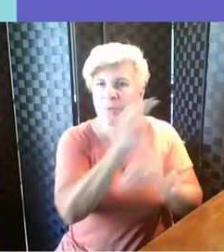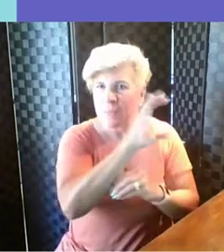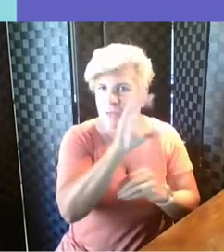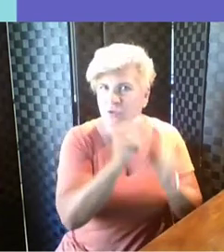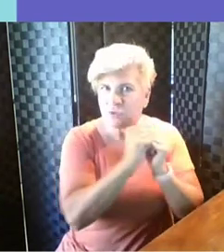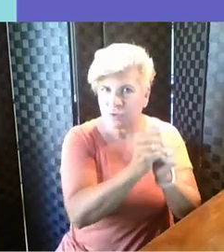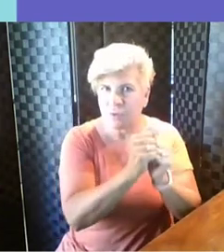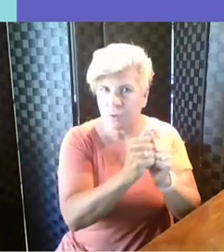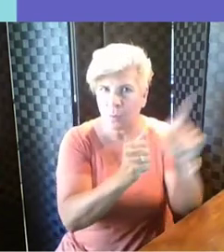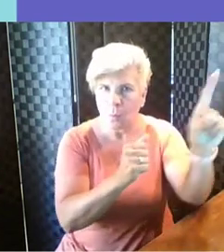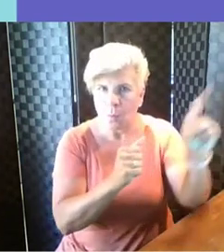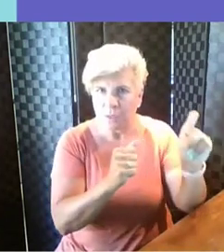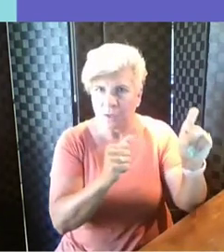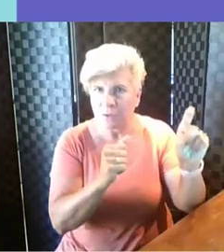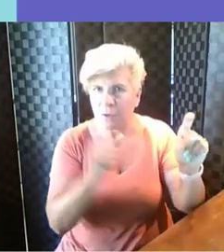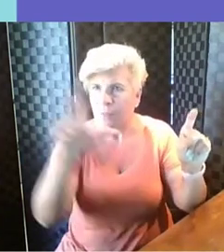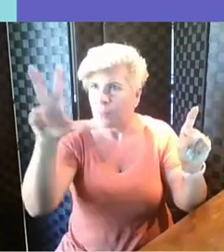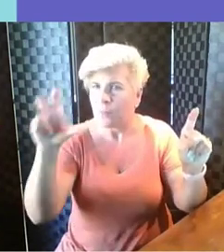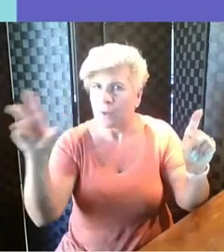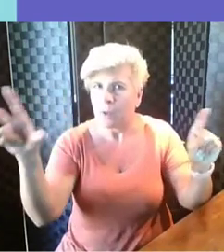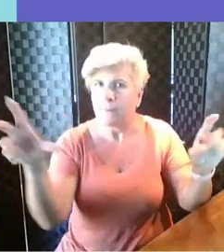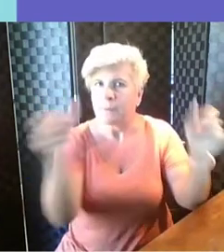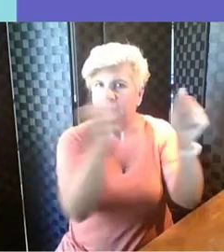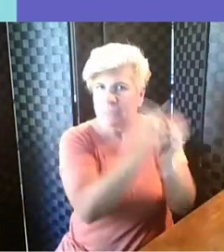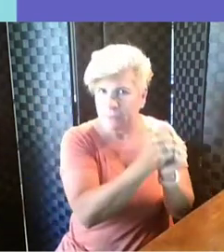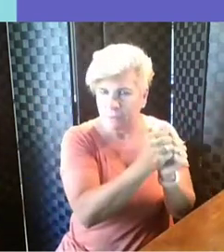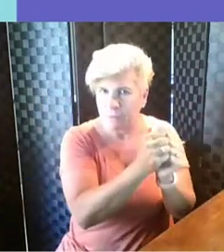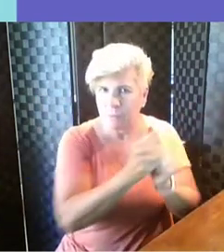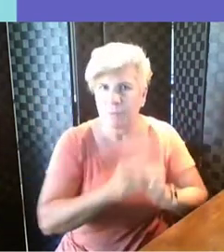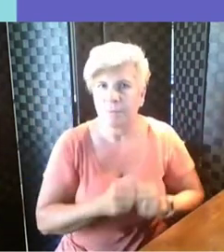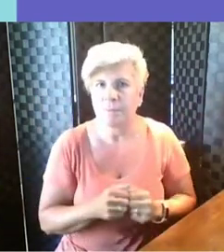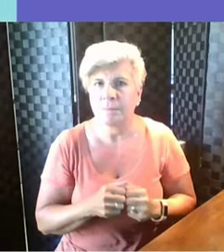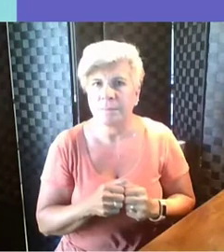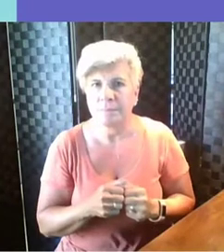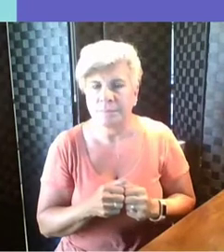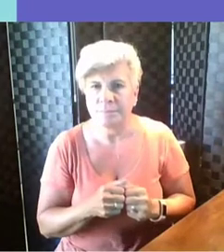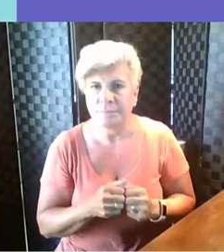our 100 and our 300 and let's put them together.